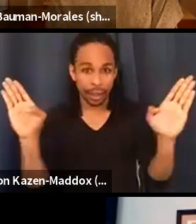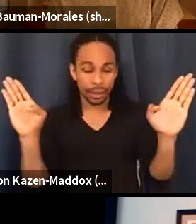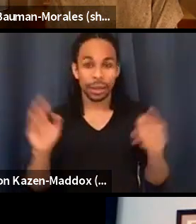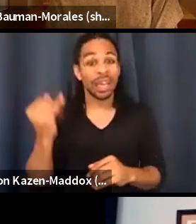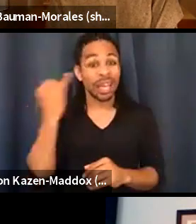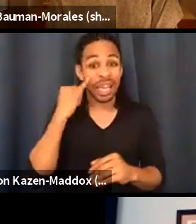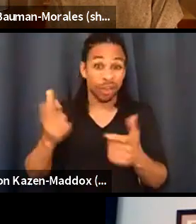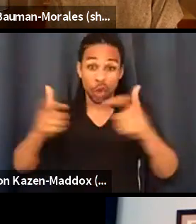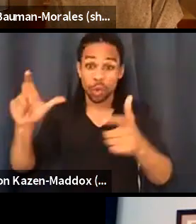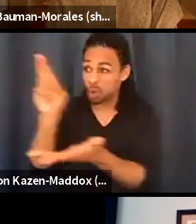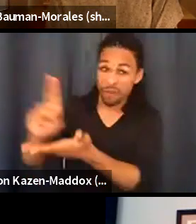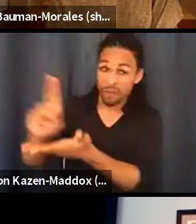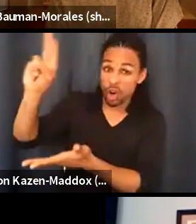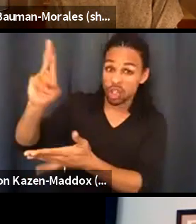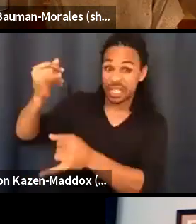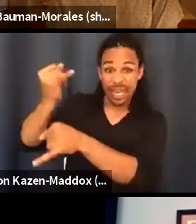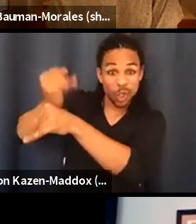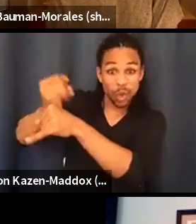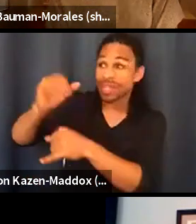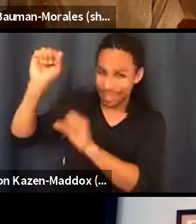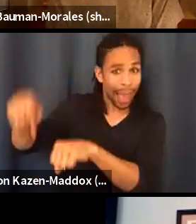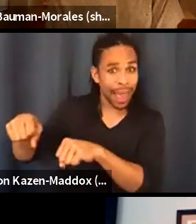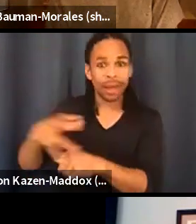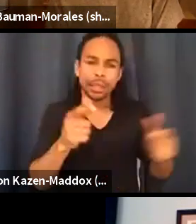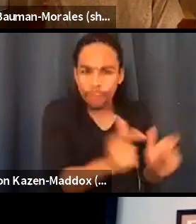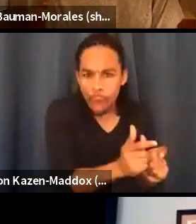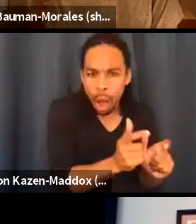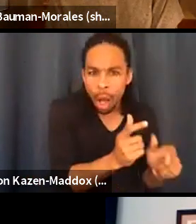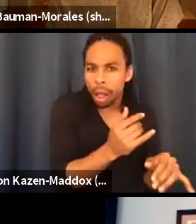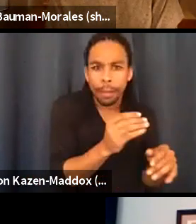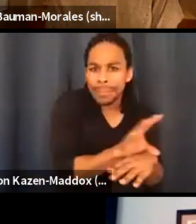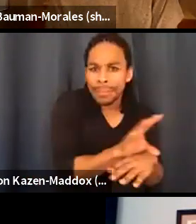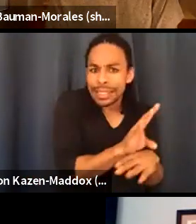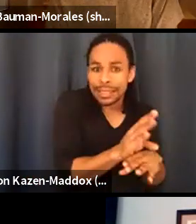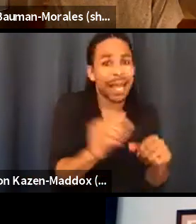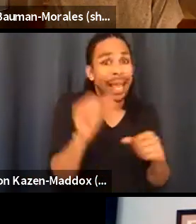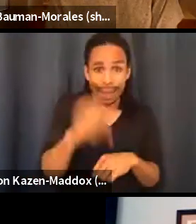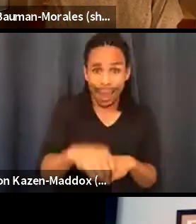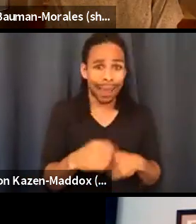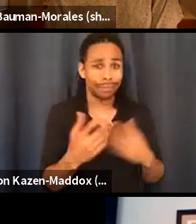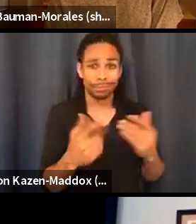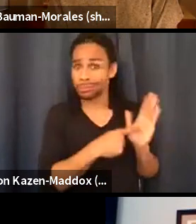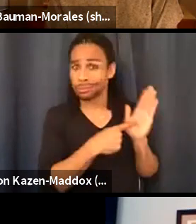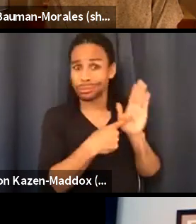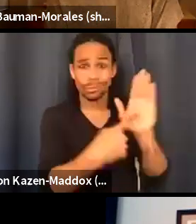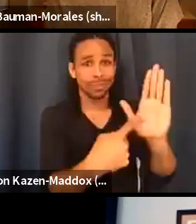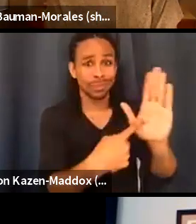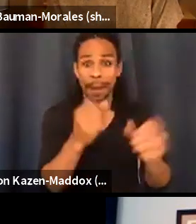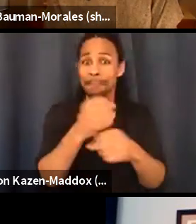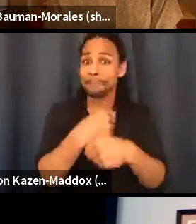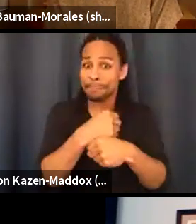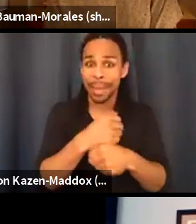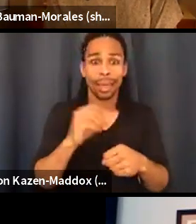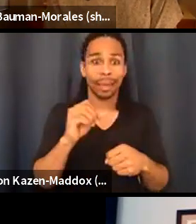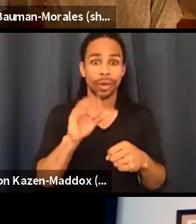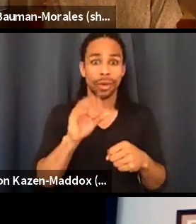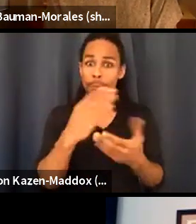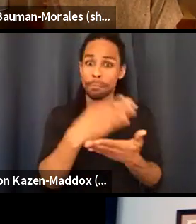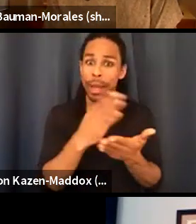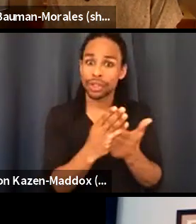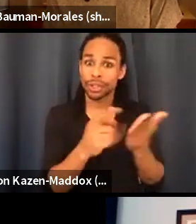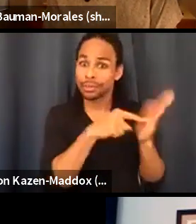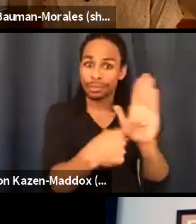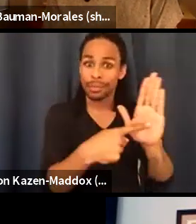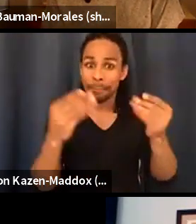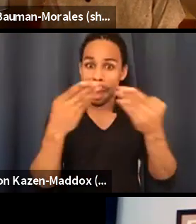people than just your staff if you work in an organization, you know? And that's, I feel like it is so critical that